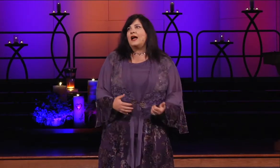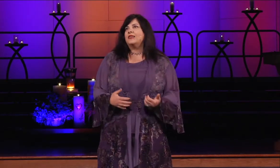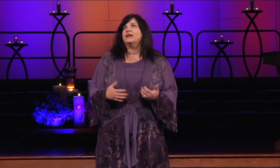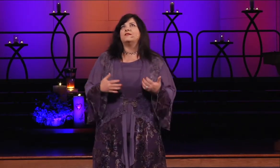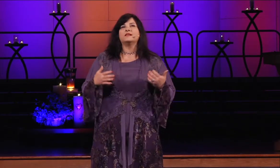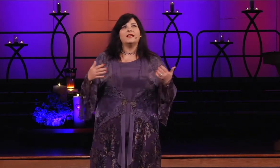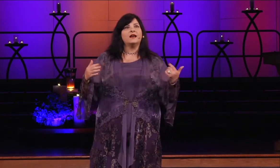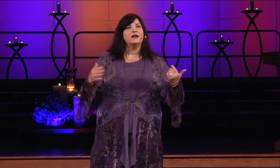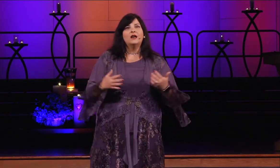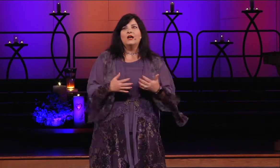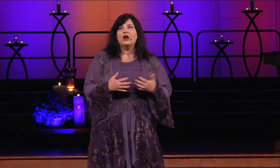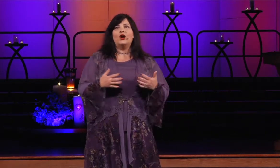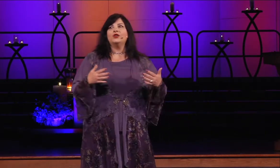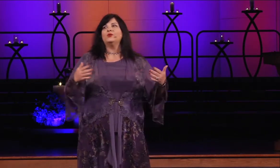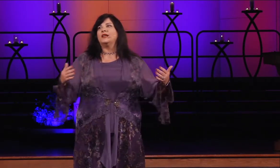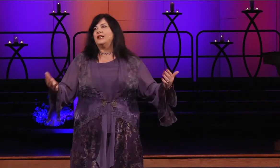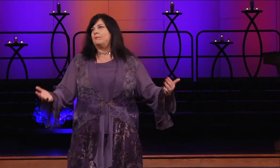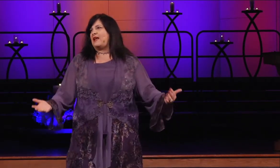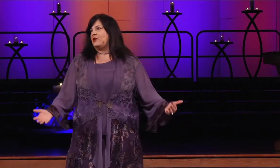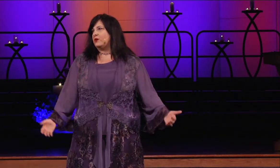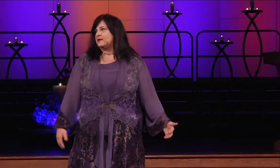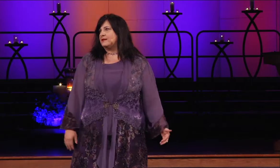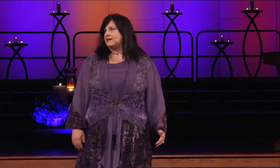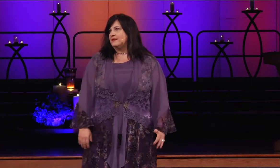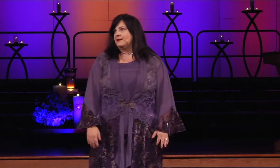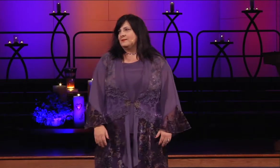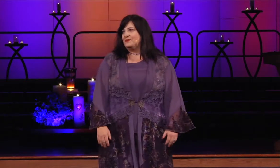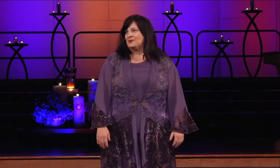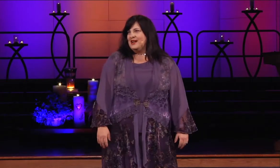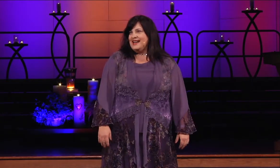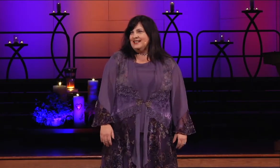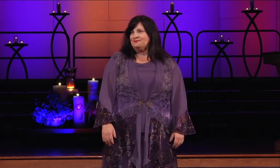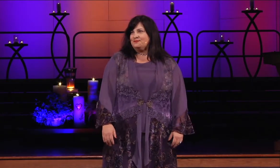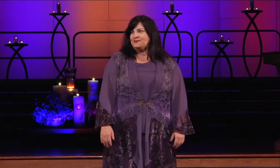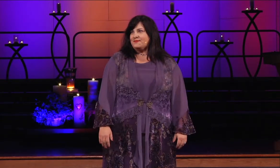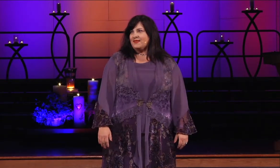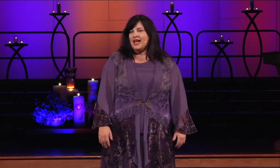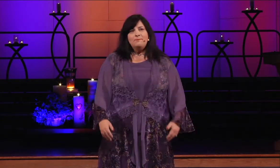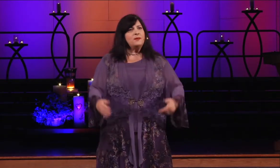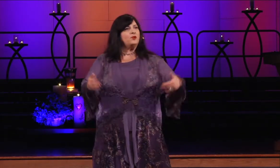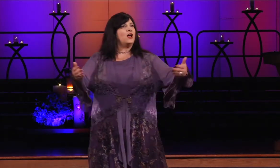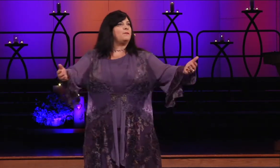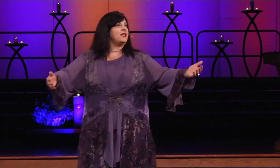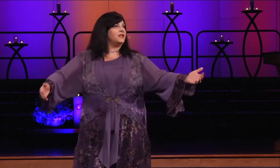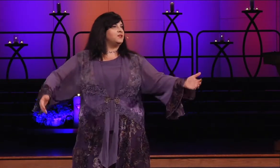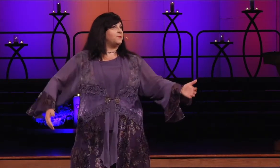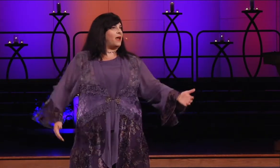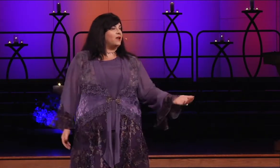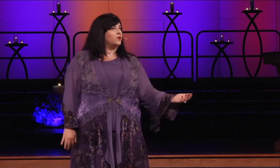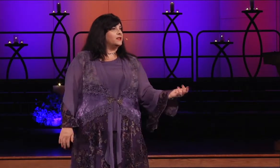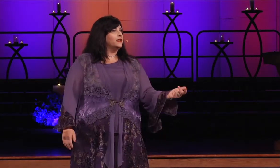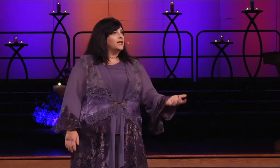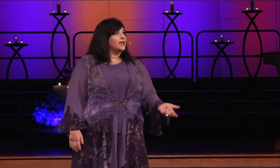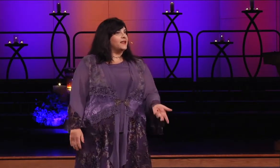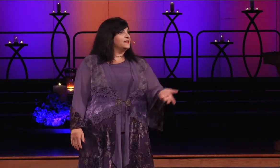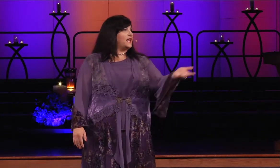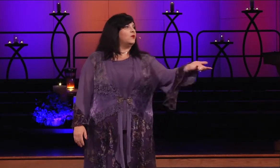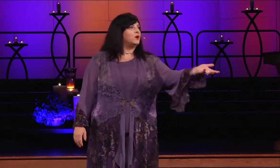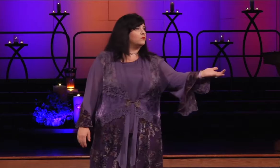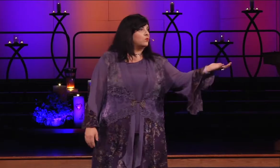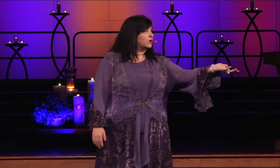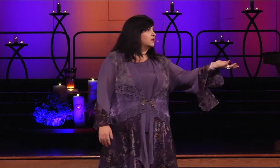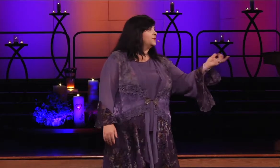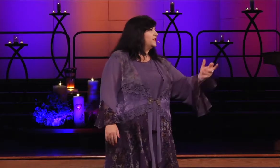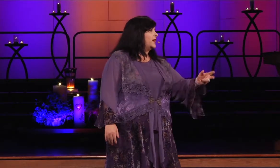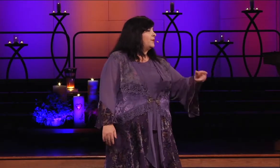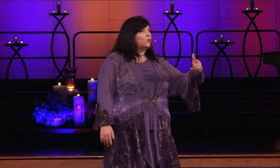I think of us like an all-you-can-eat banquet, right? And people come in to the banquet and they take